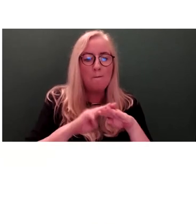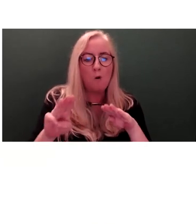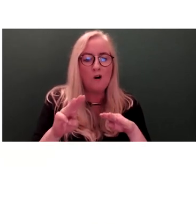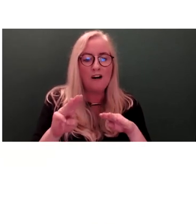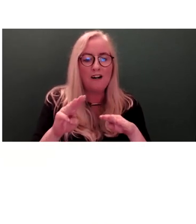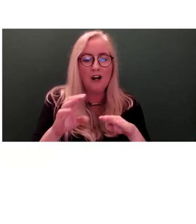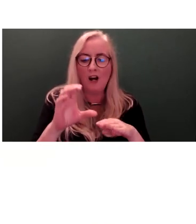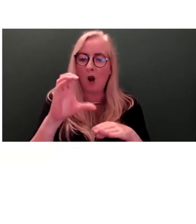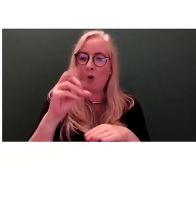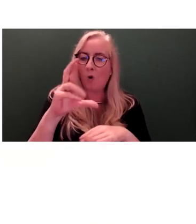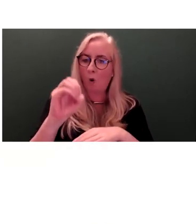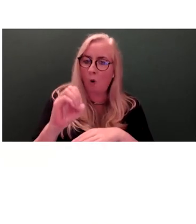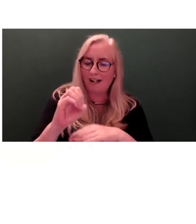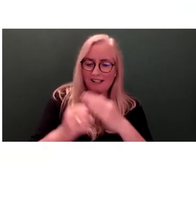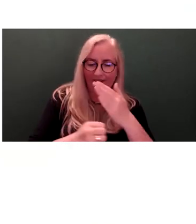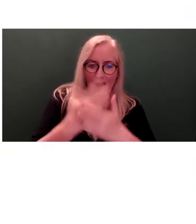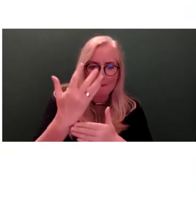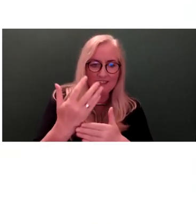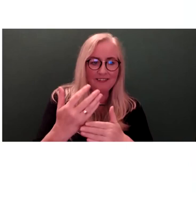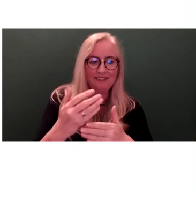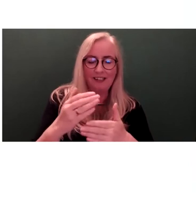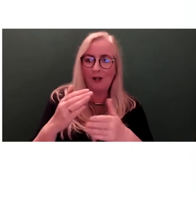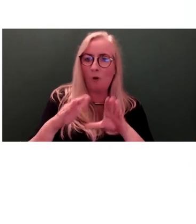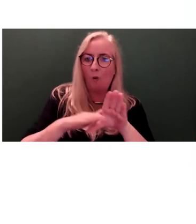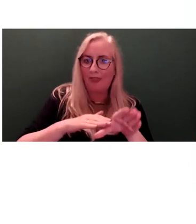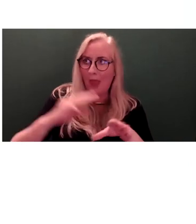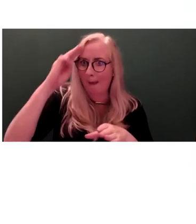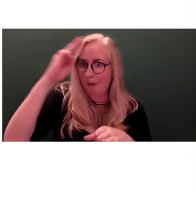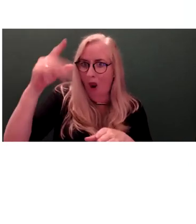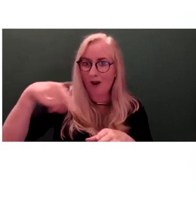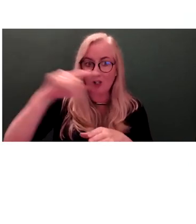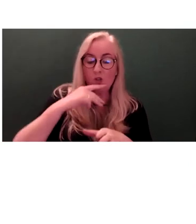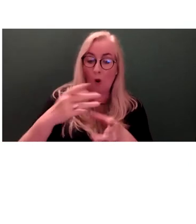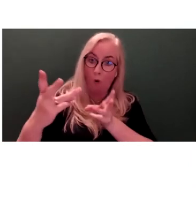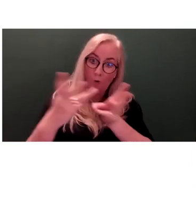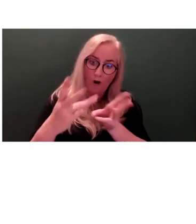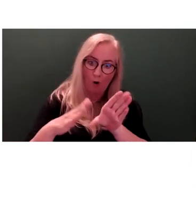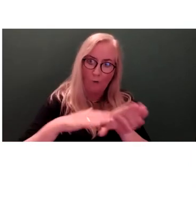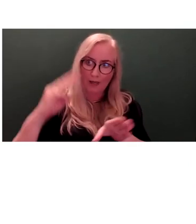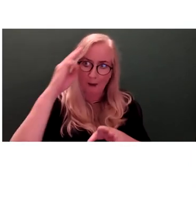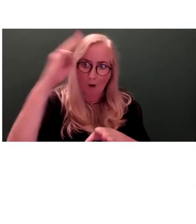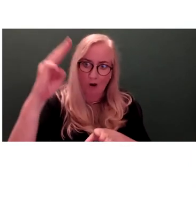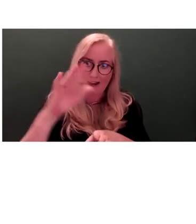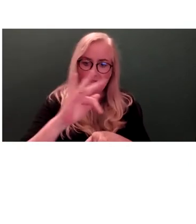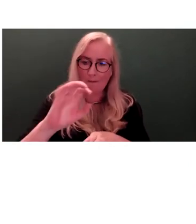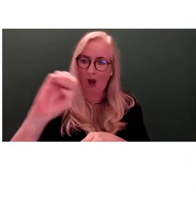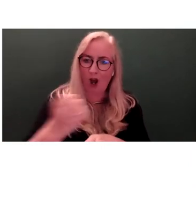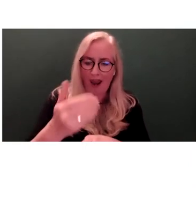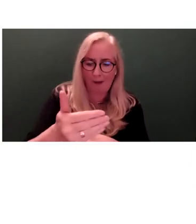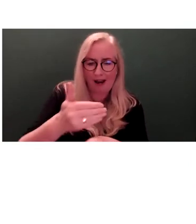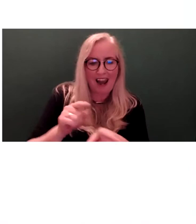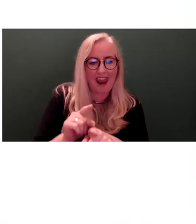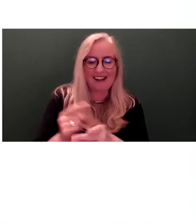co-development, co-delivery approach with employers, where you work with employers from a very early stage to design not